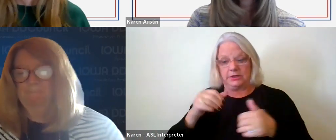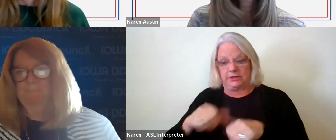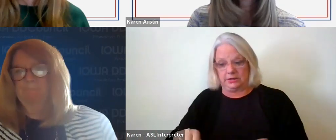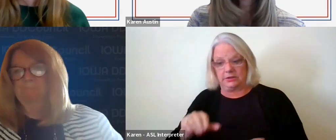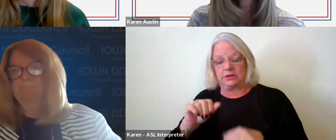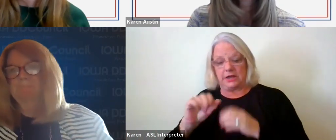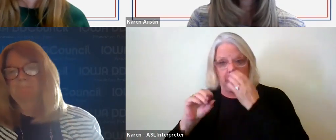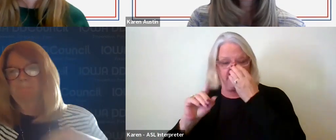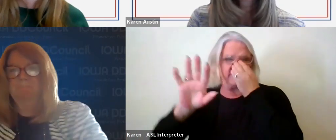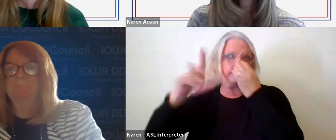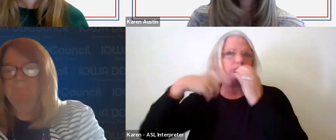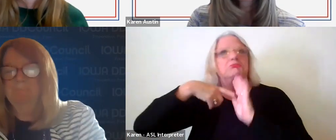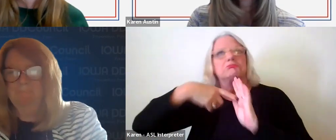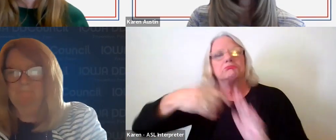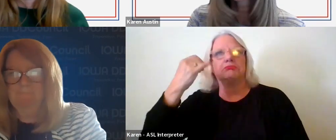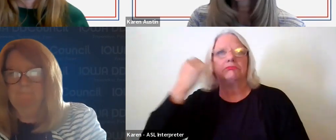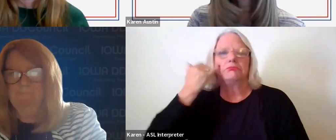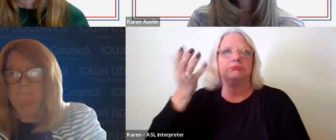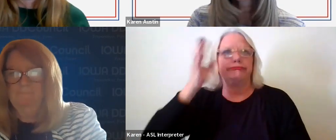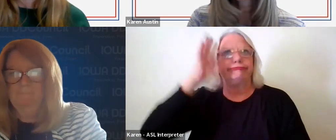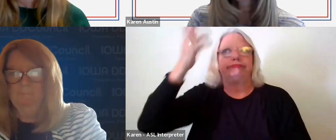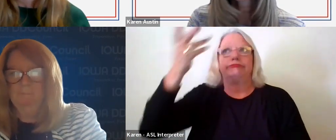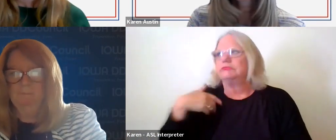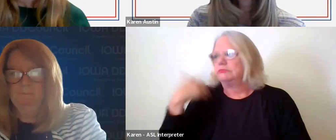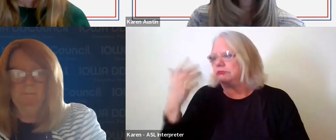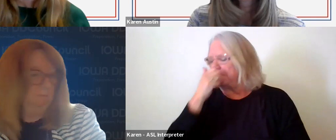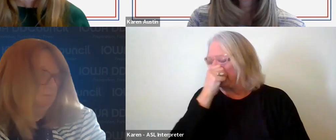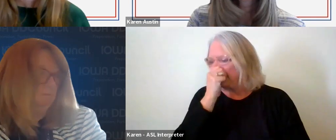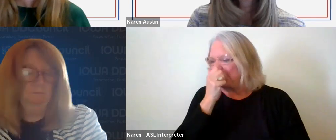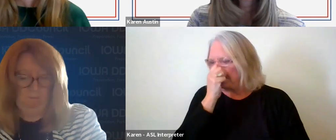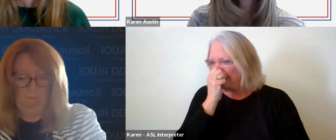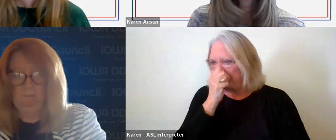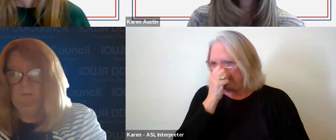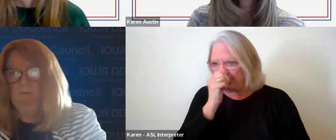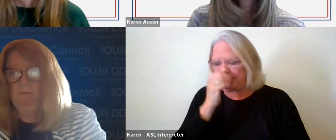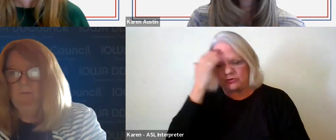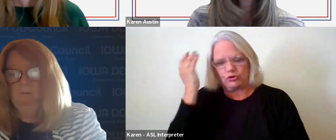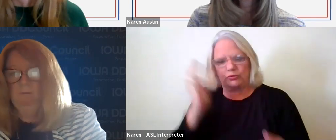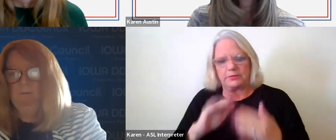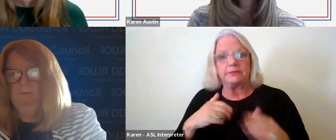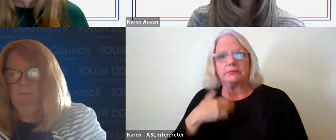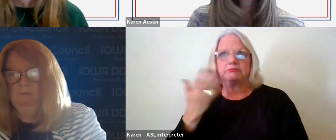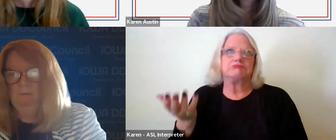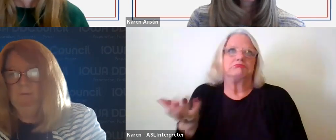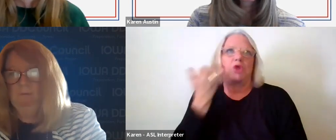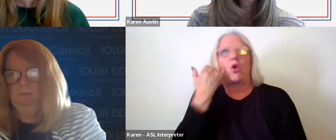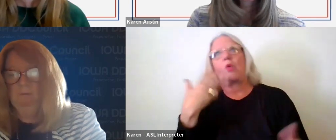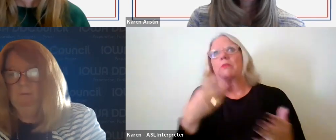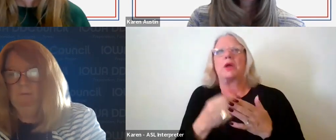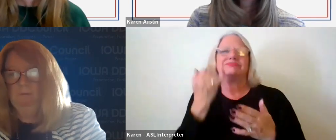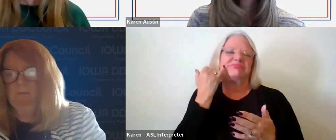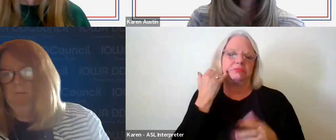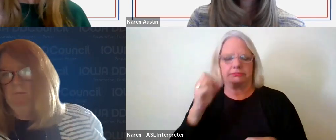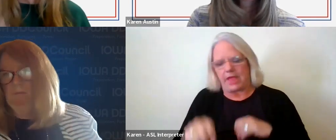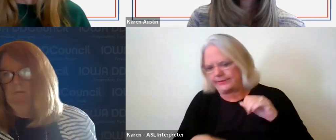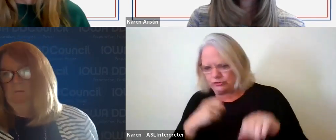Let's say I was going to buy, I'm trying to think of something off the top of my head. Let's say I was going to buy a bicycle. I would